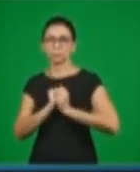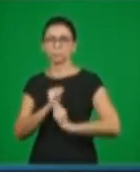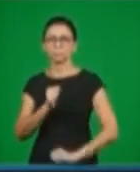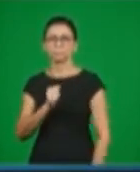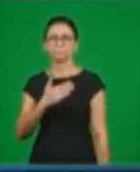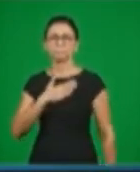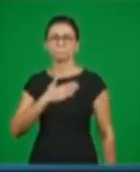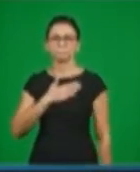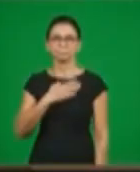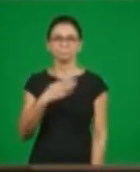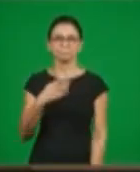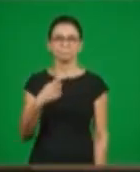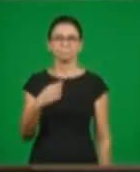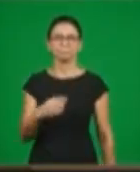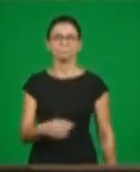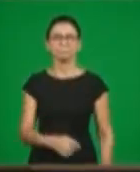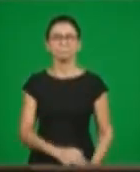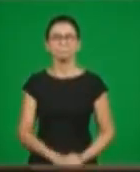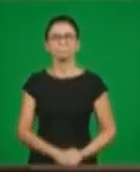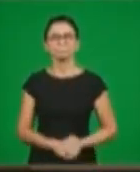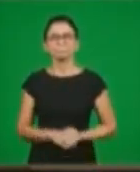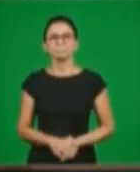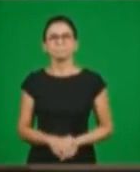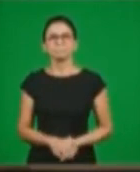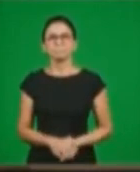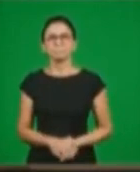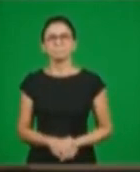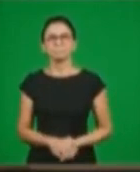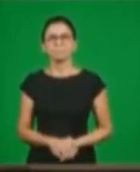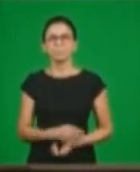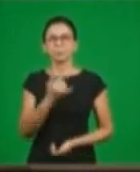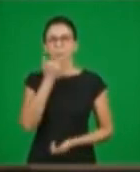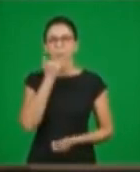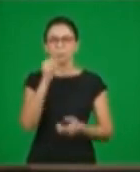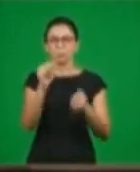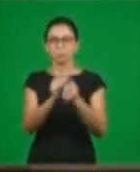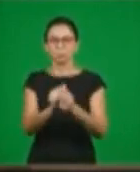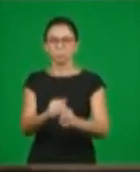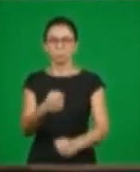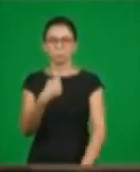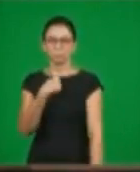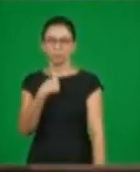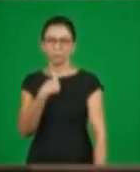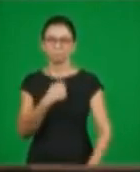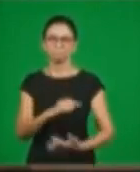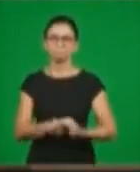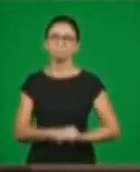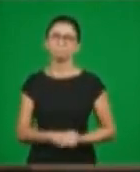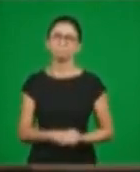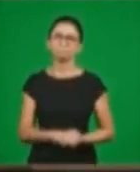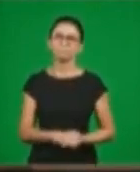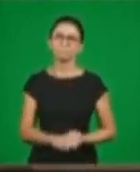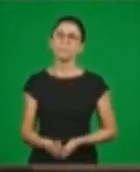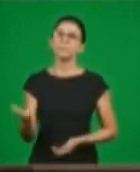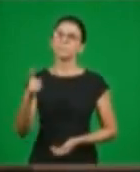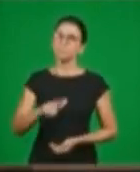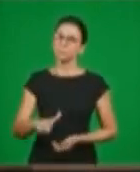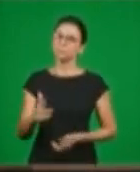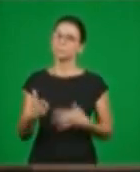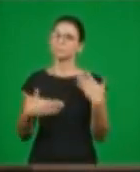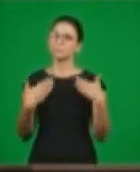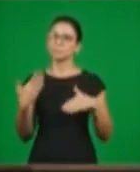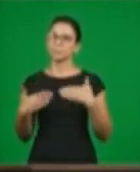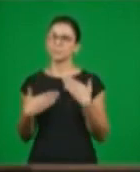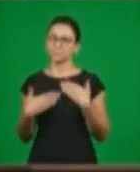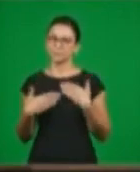identifying as Jesus. So my brothers, once again, our happiness